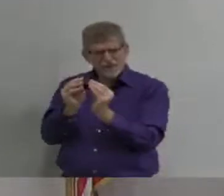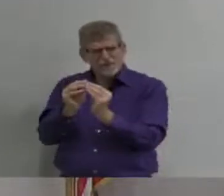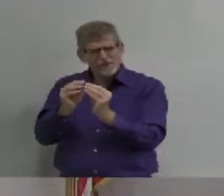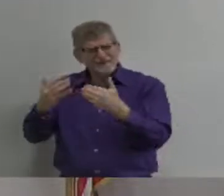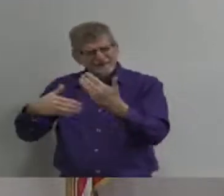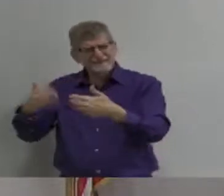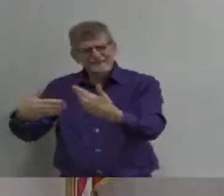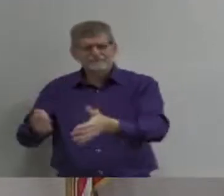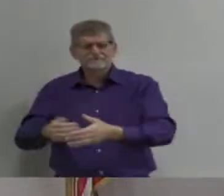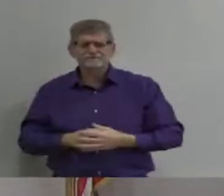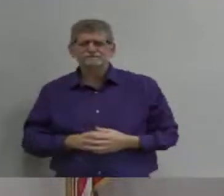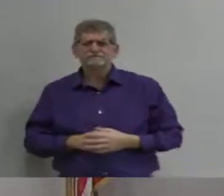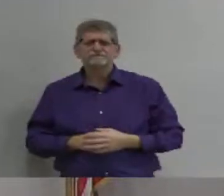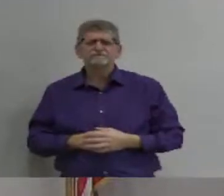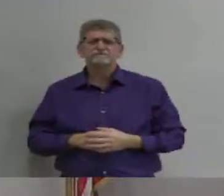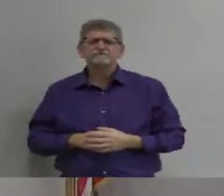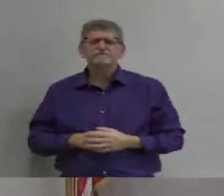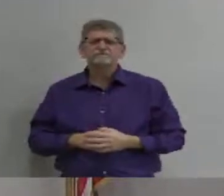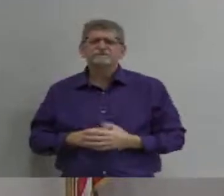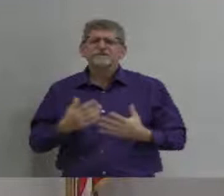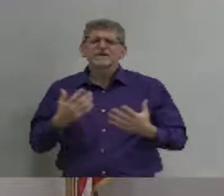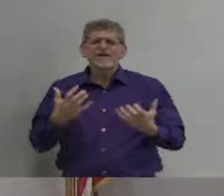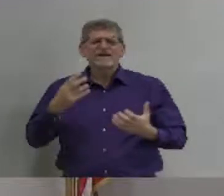that we were getting last summer.